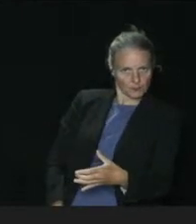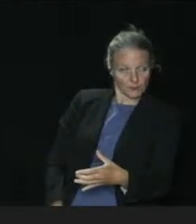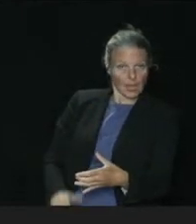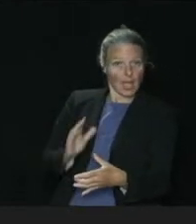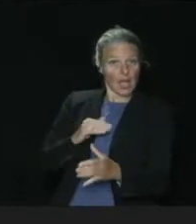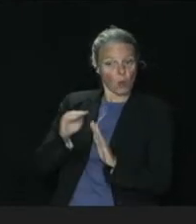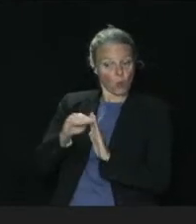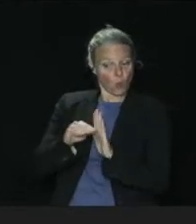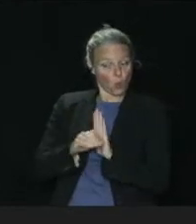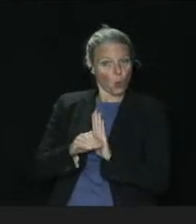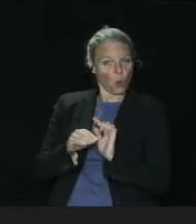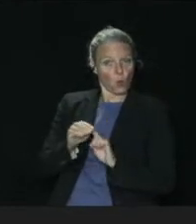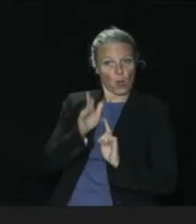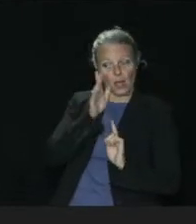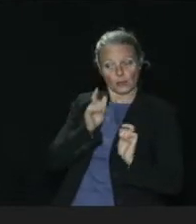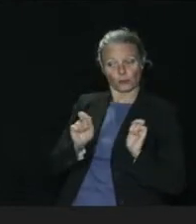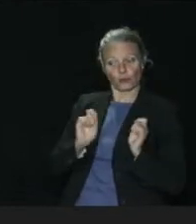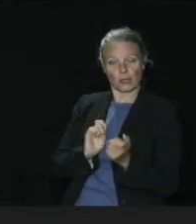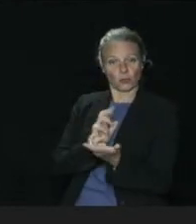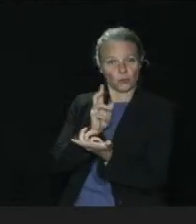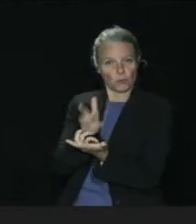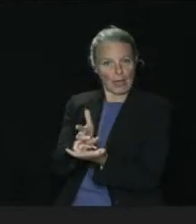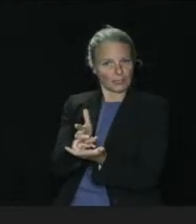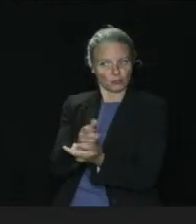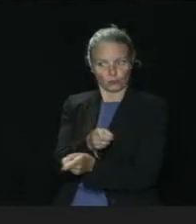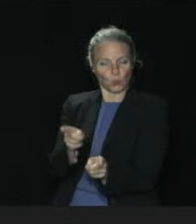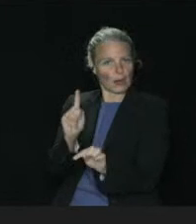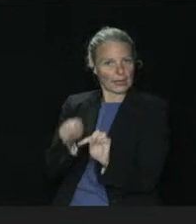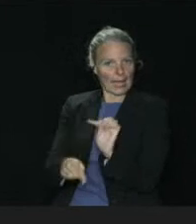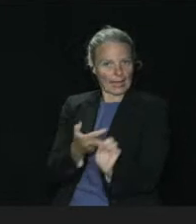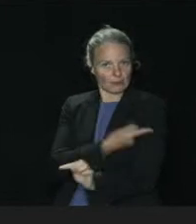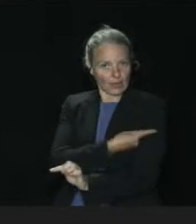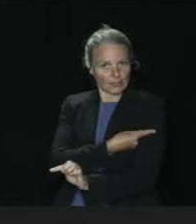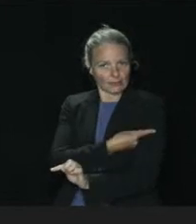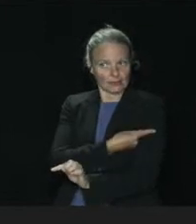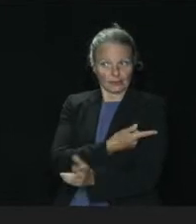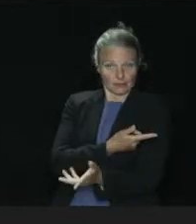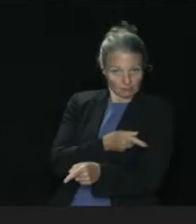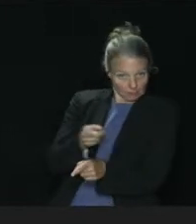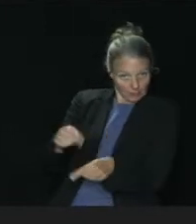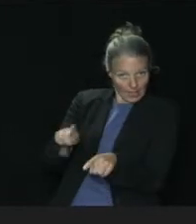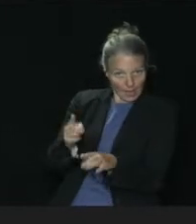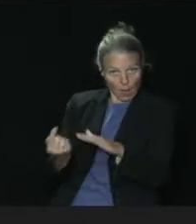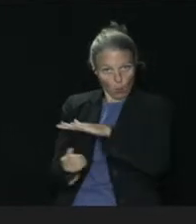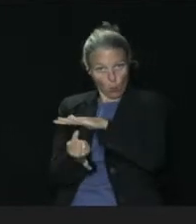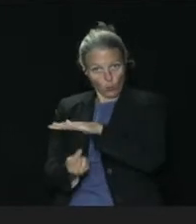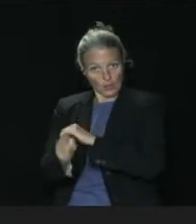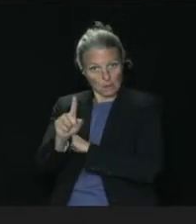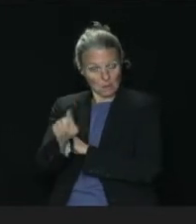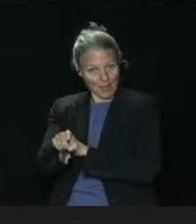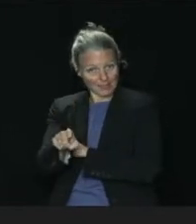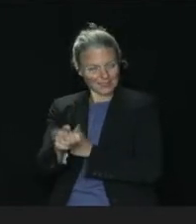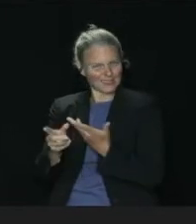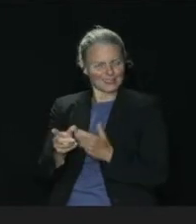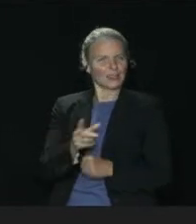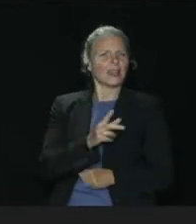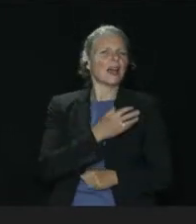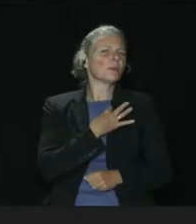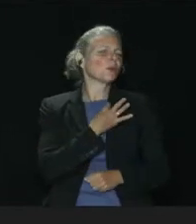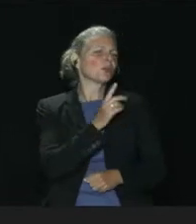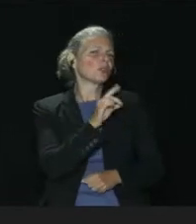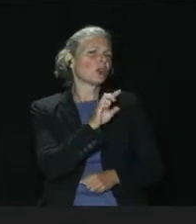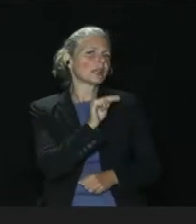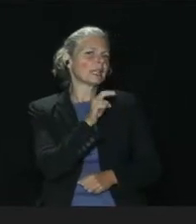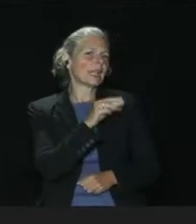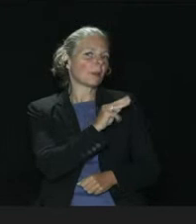guidance for children who can't be vaccinated? They don't have access. Will they have to quarantine? I wonder if you could share, Dr. Tam, some of your thinking,